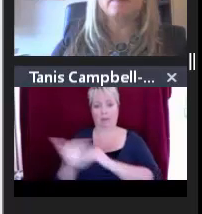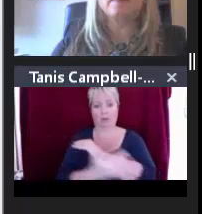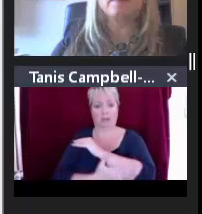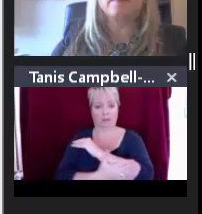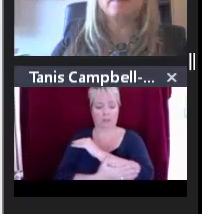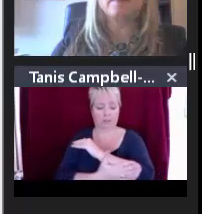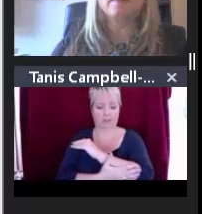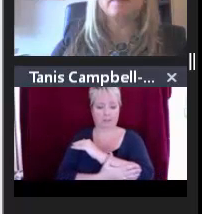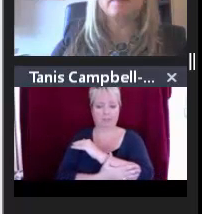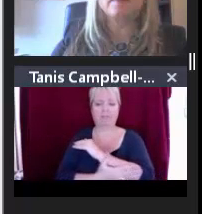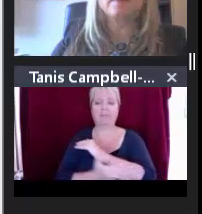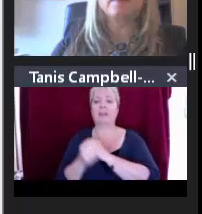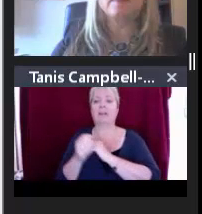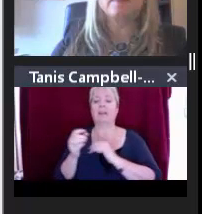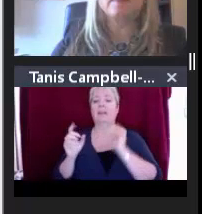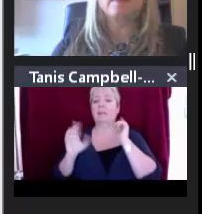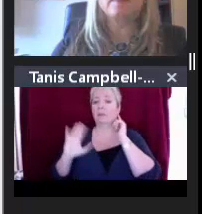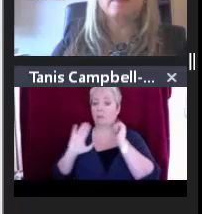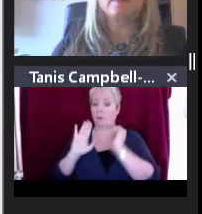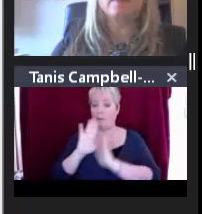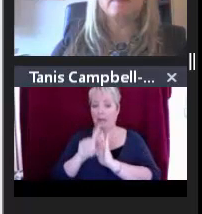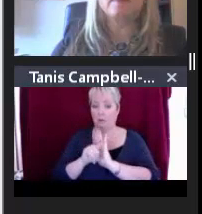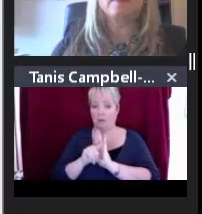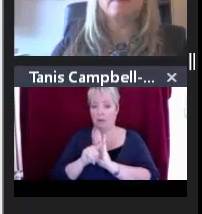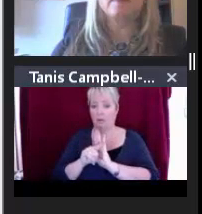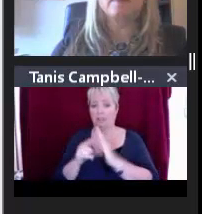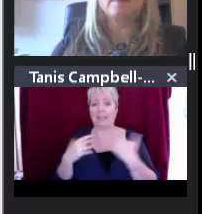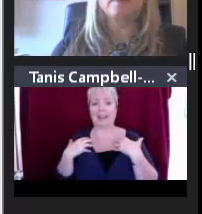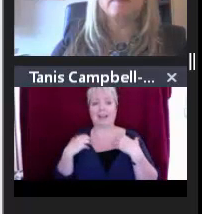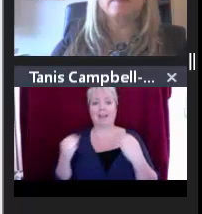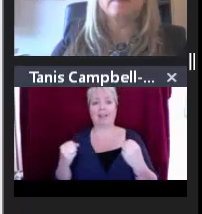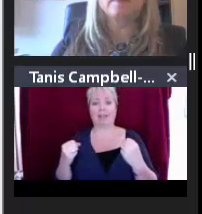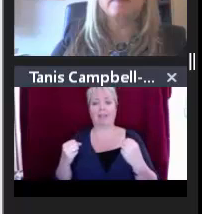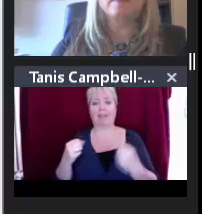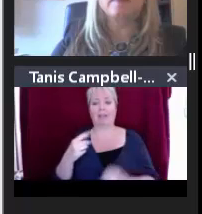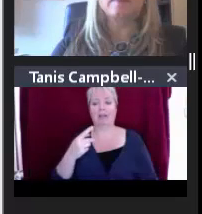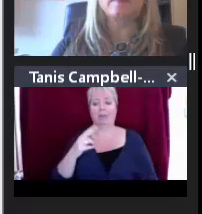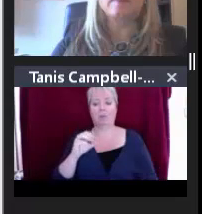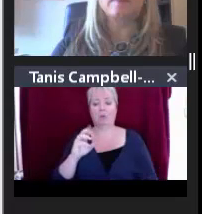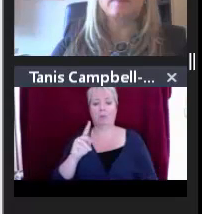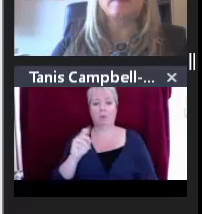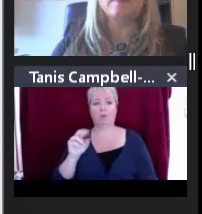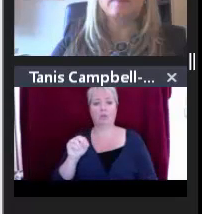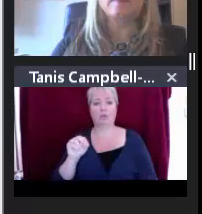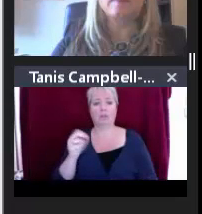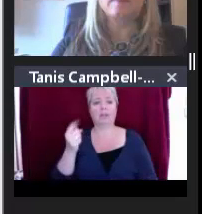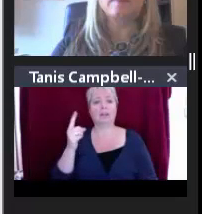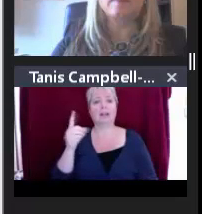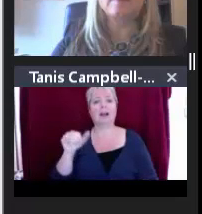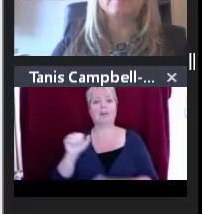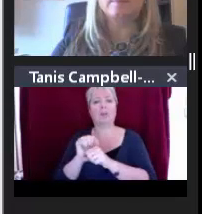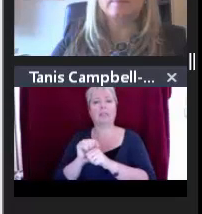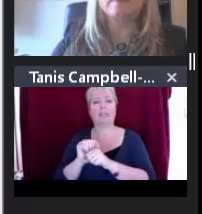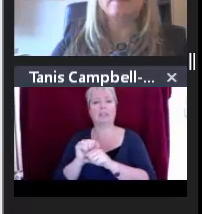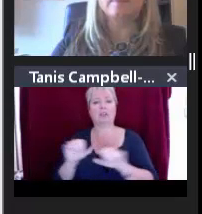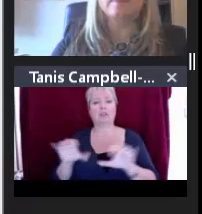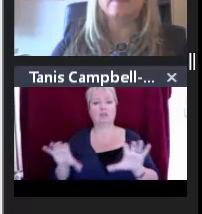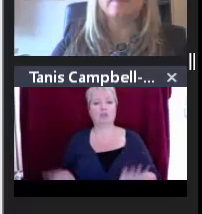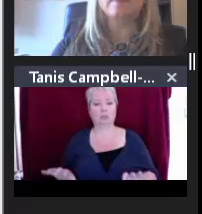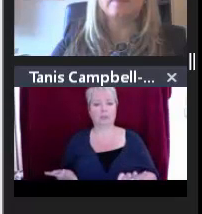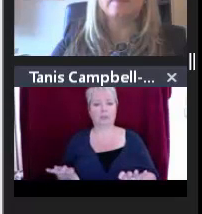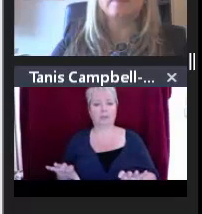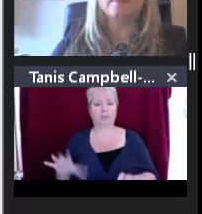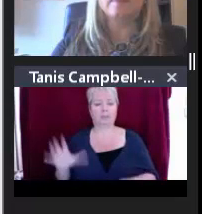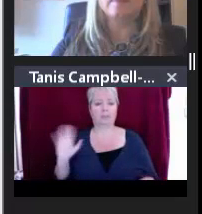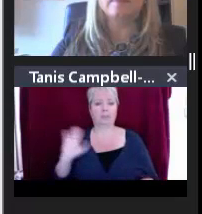I have a background in health promotion. I have a degree and been working in Germany in that field for a